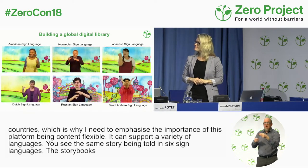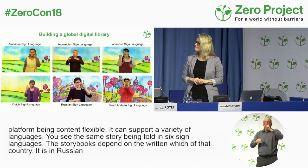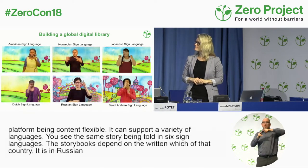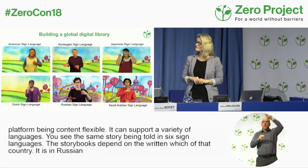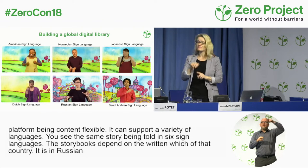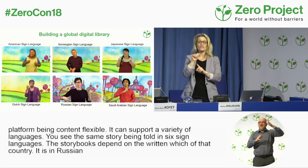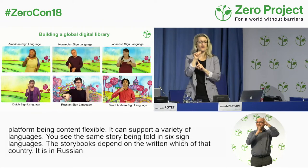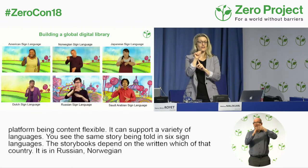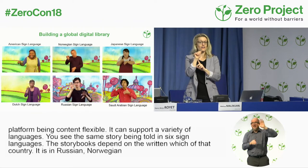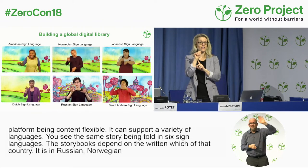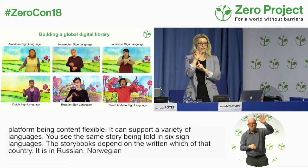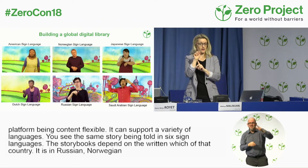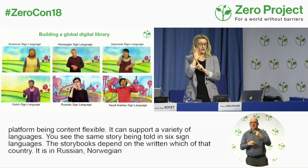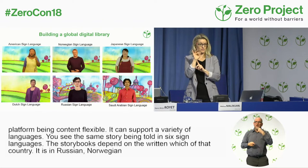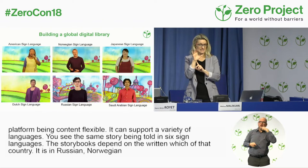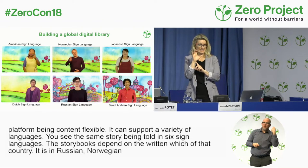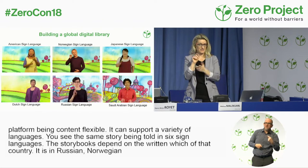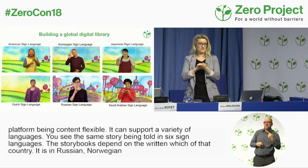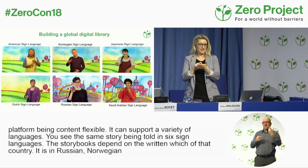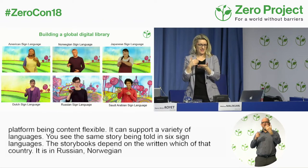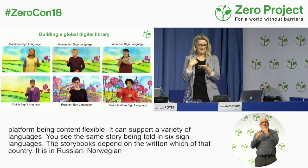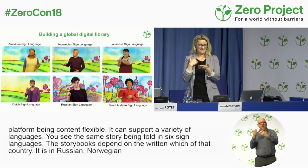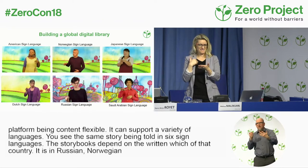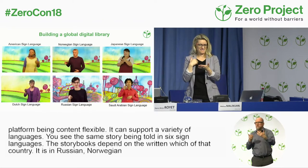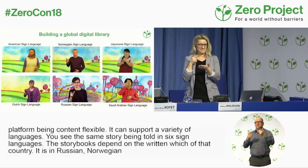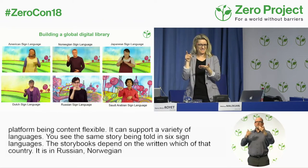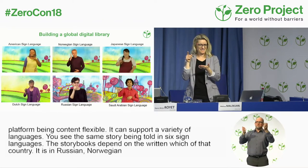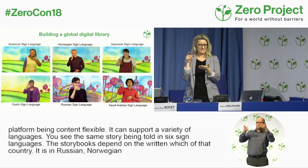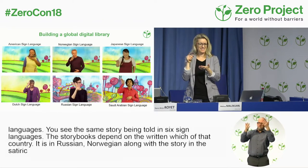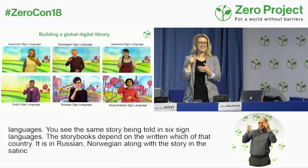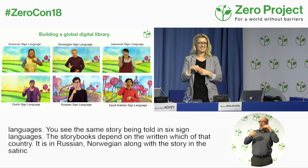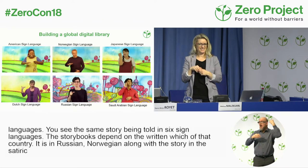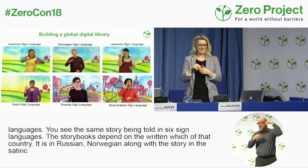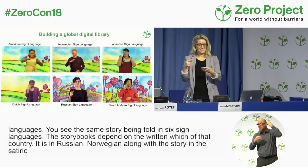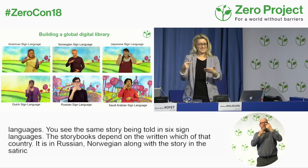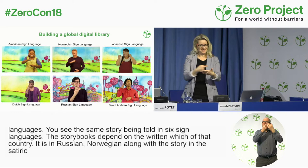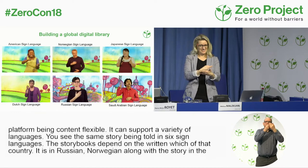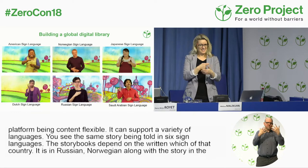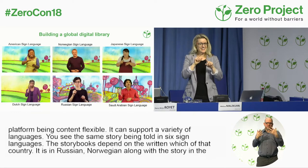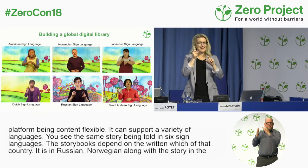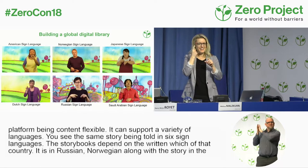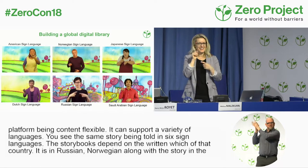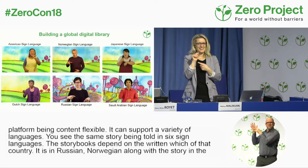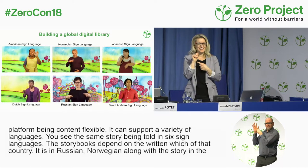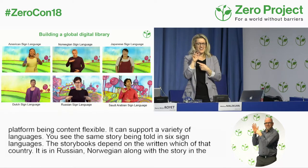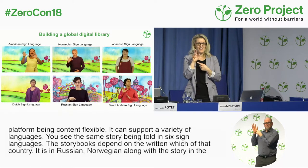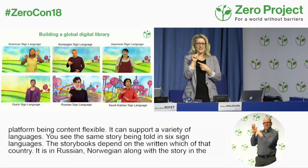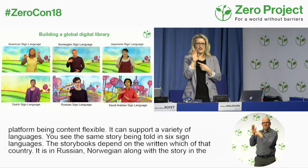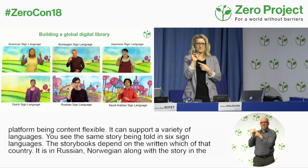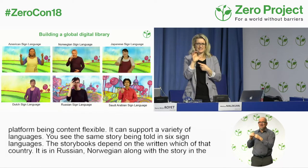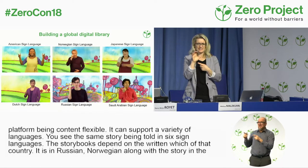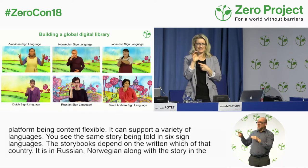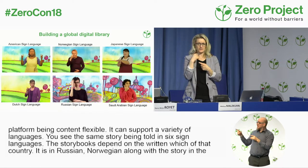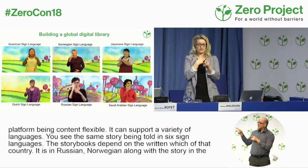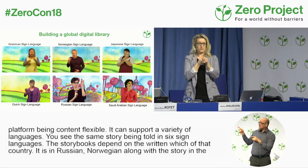in Russian Sign Language, along with the story in their Cyrillic alphabet. We have it told in Saudi Arabian